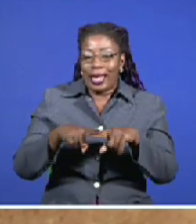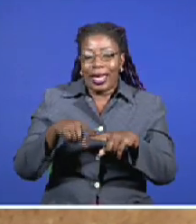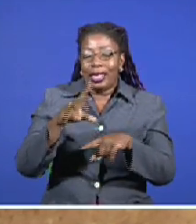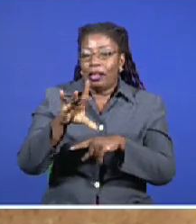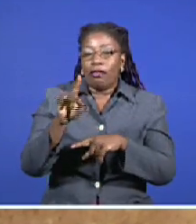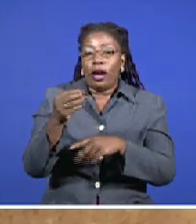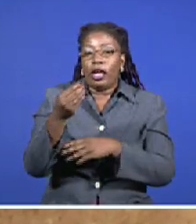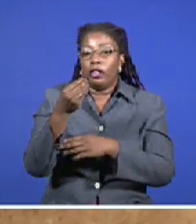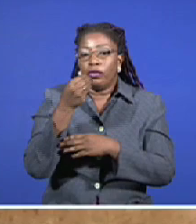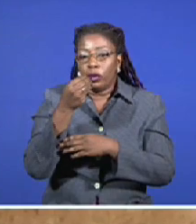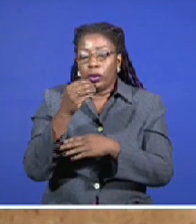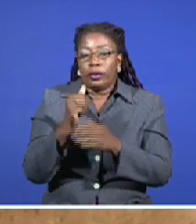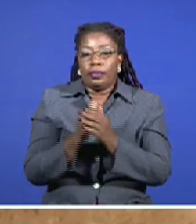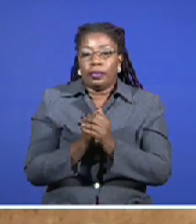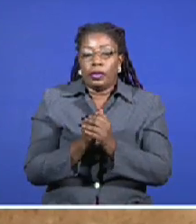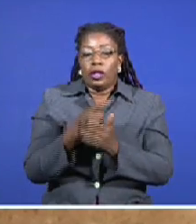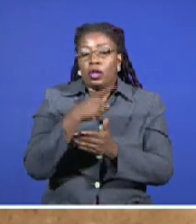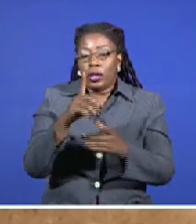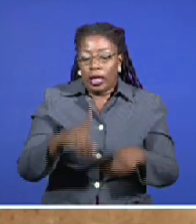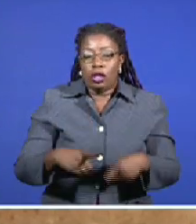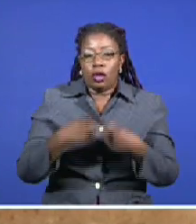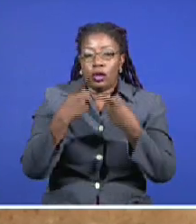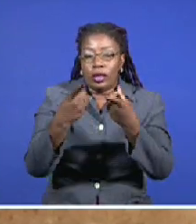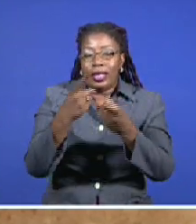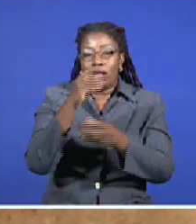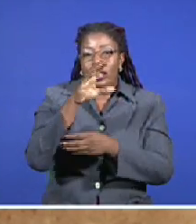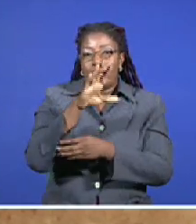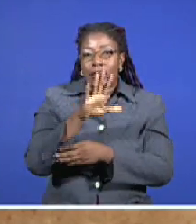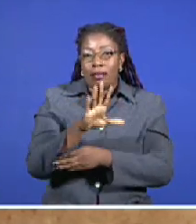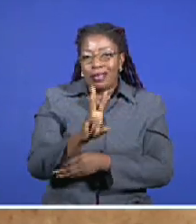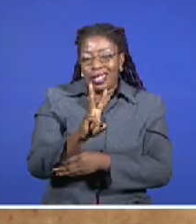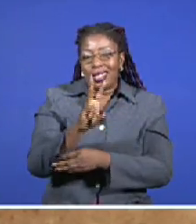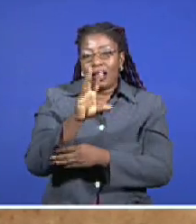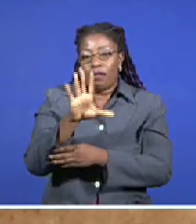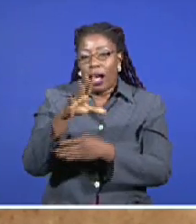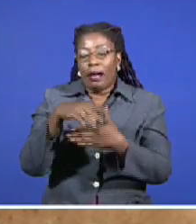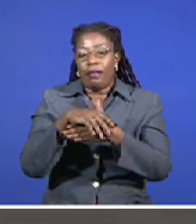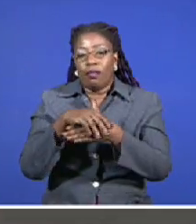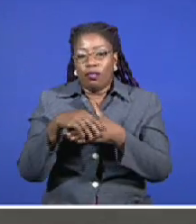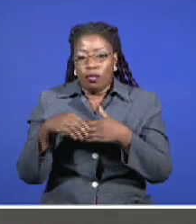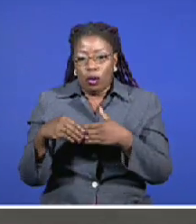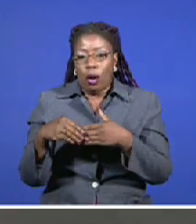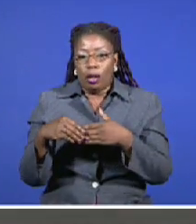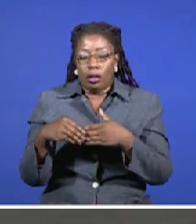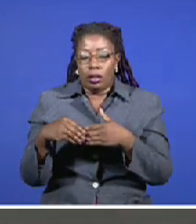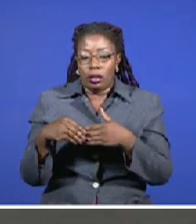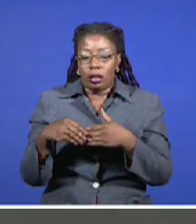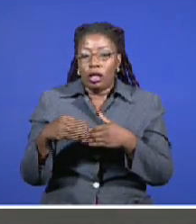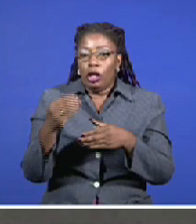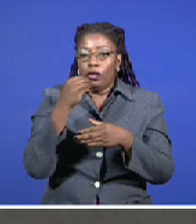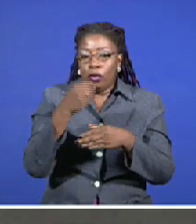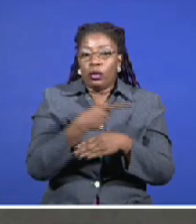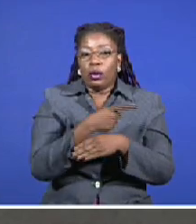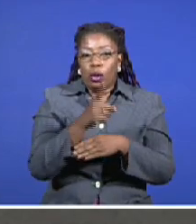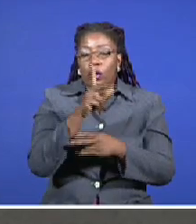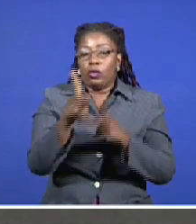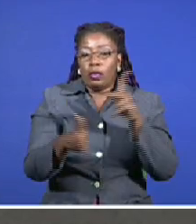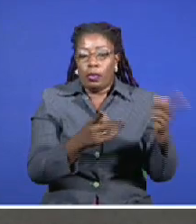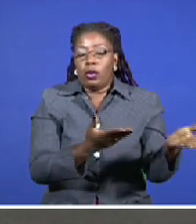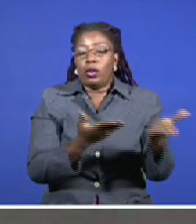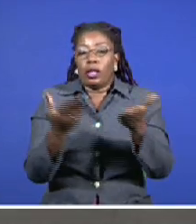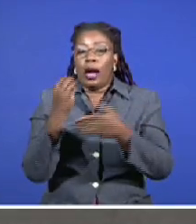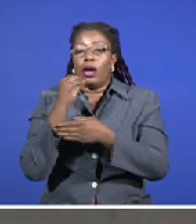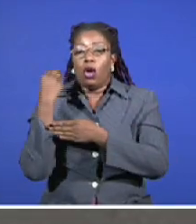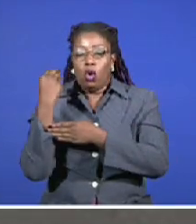food. And they donate about $65 worth of basic food to these people to take home to